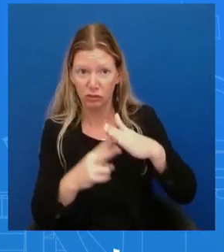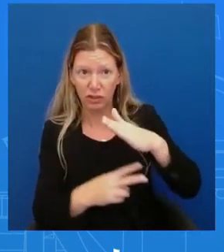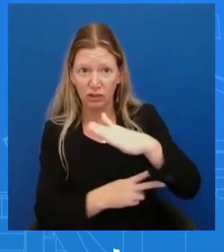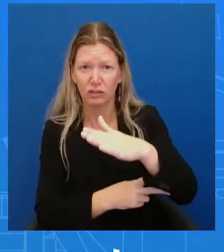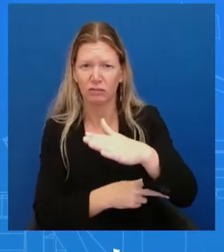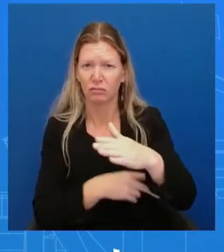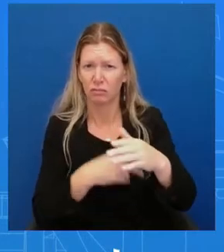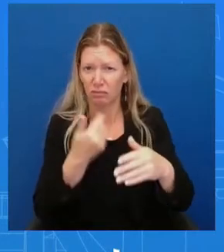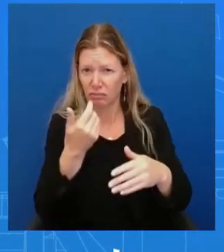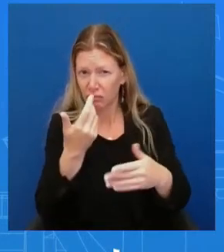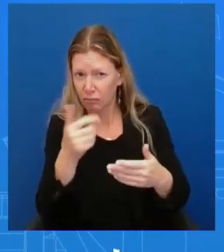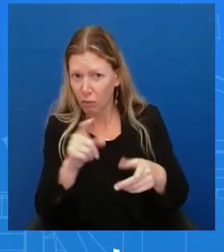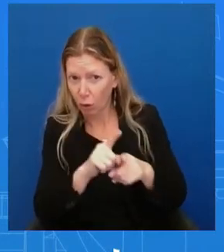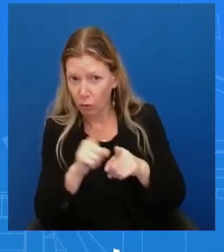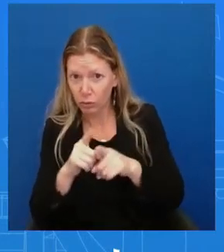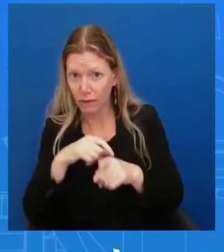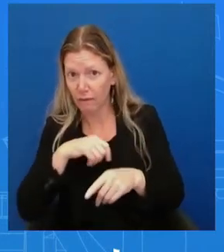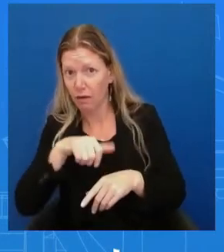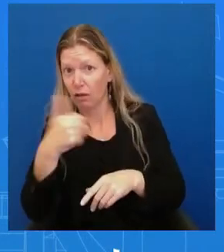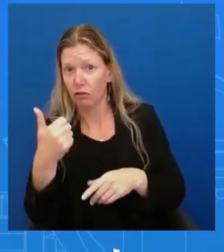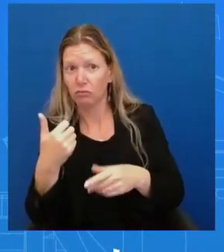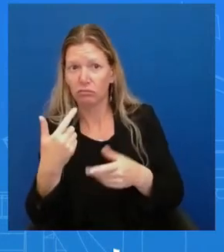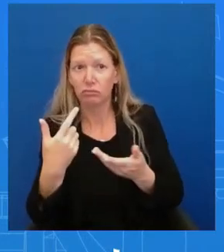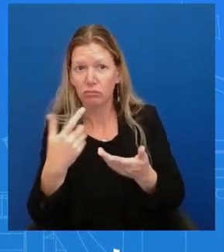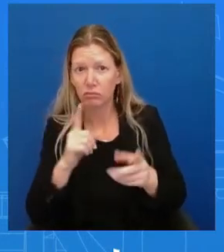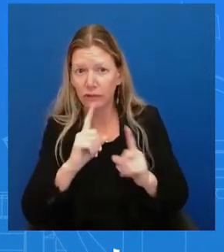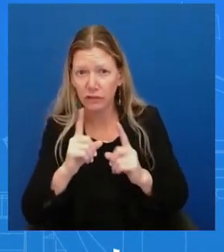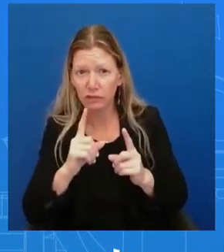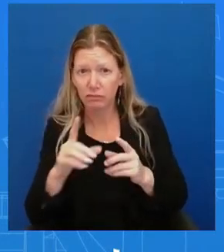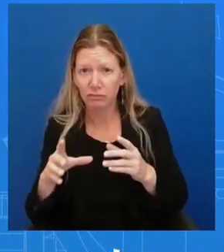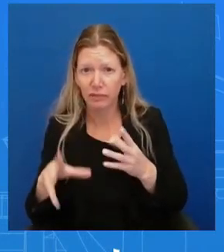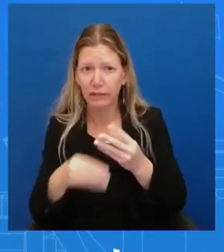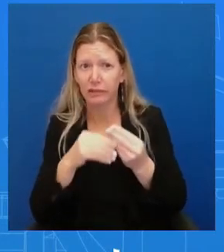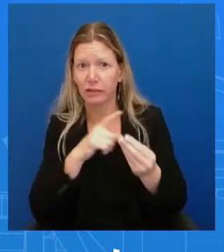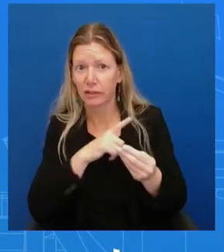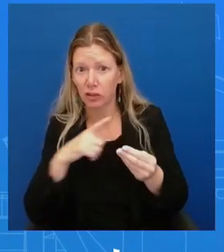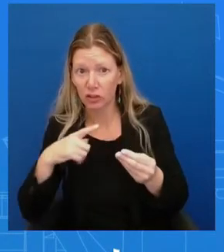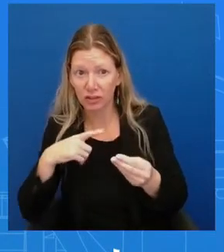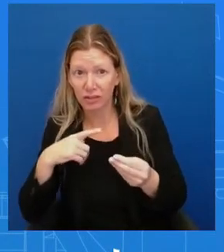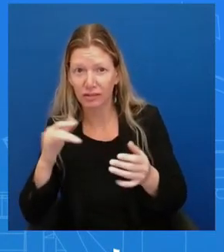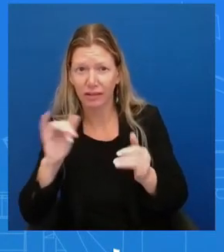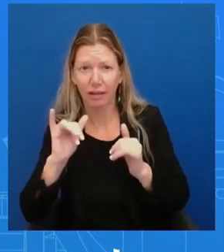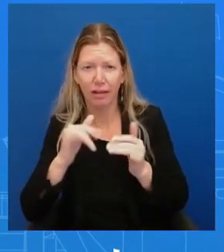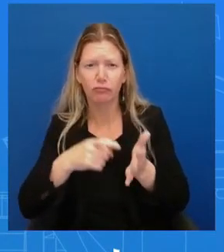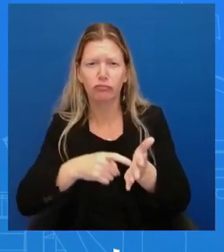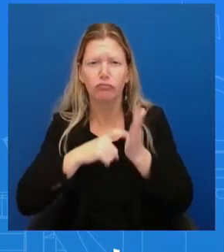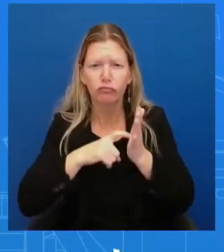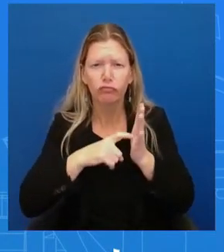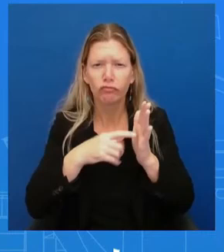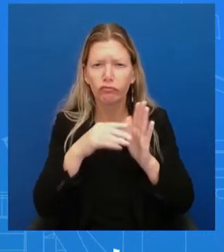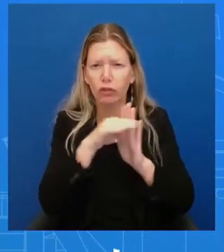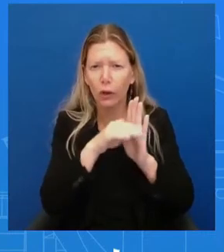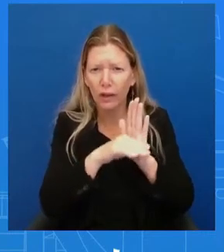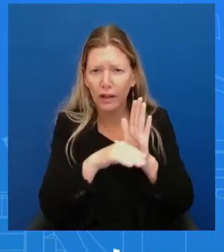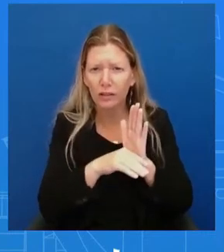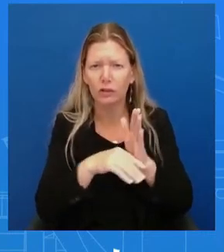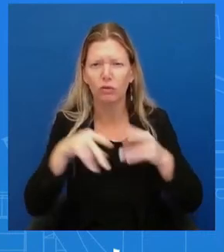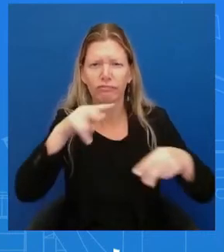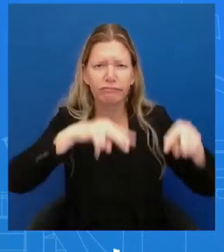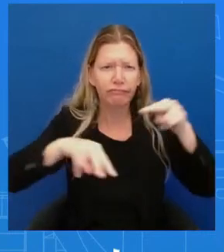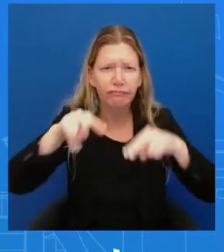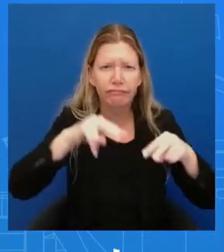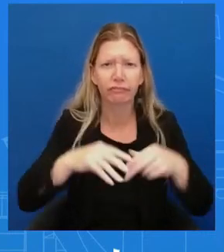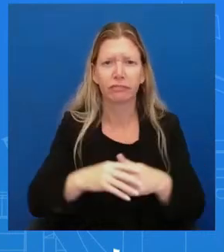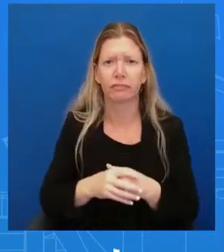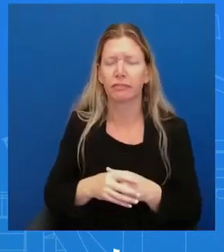I'm not going to get into. I'm not going to get ahead of the funding conversations here that we're having, and I think